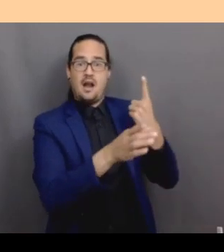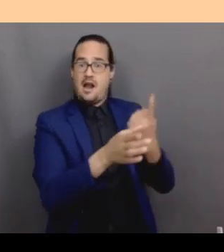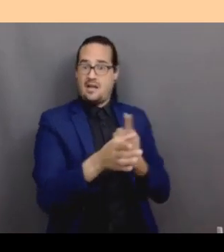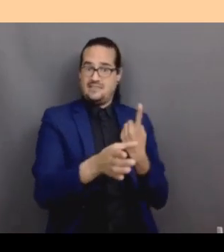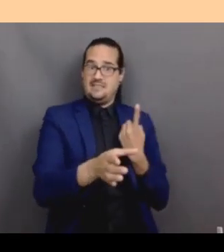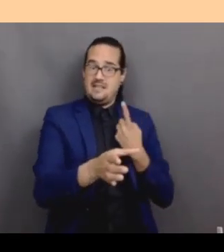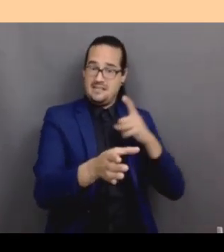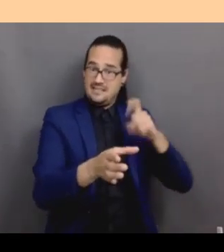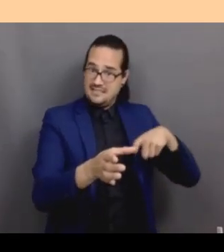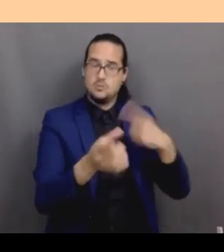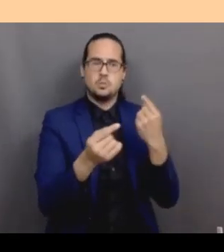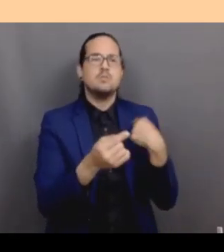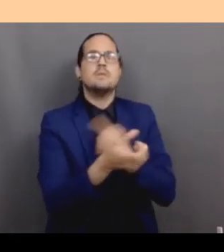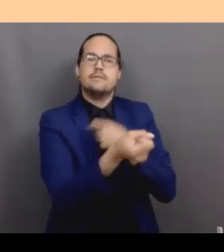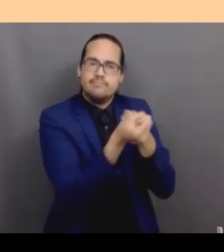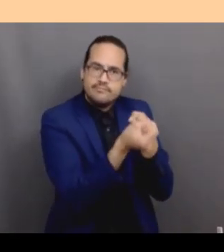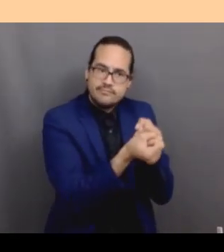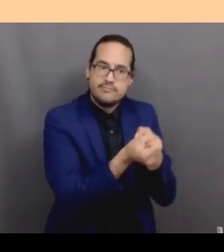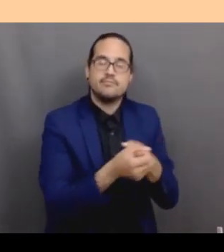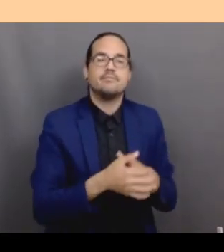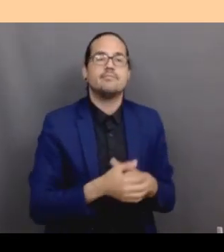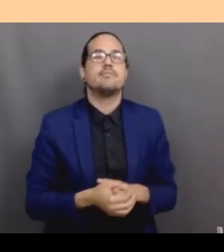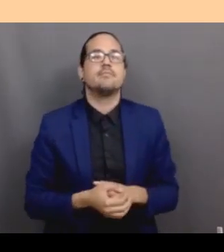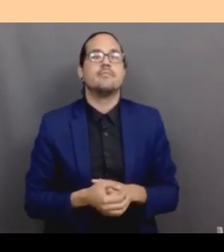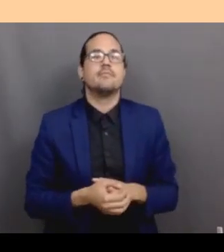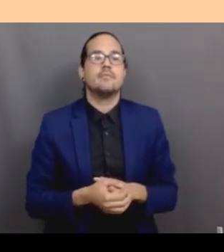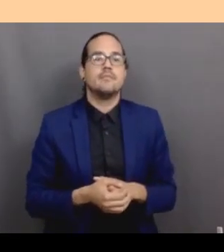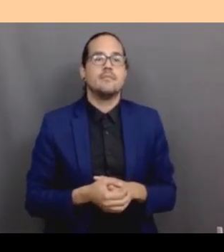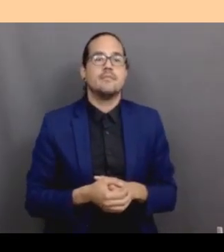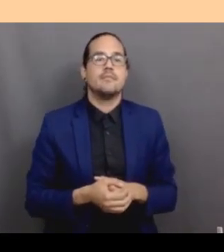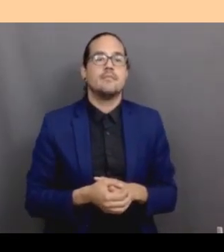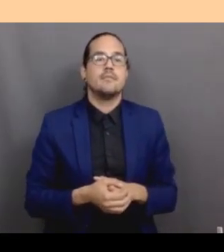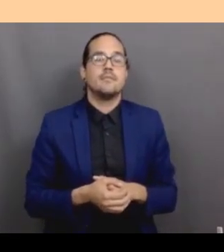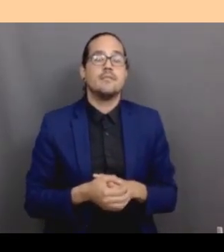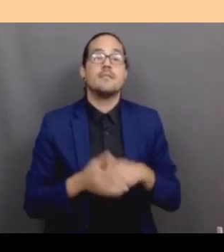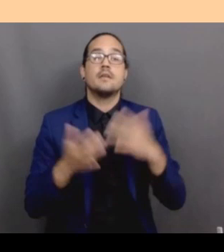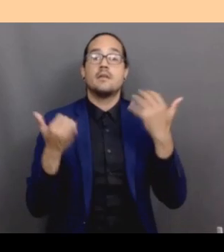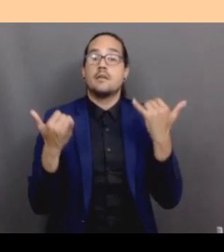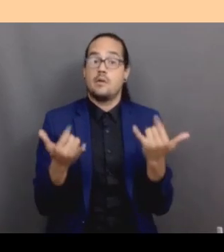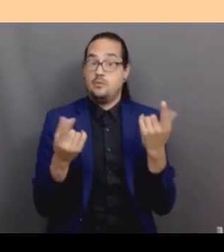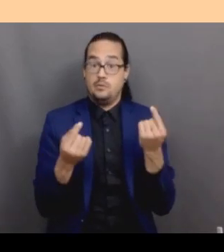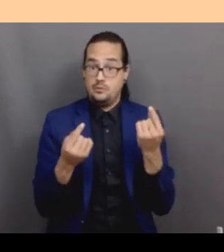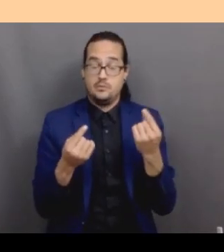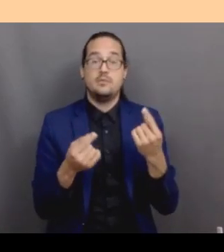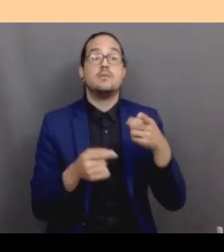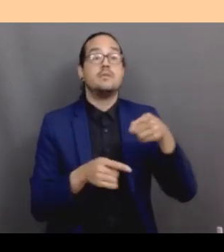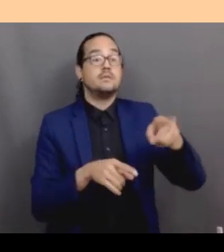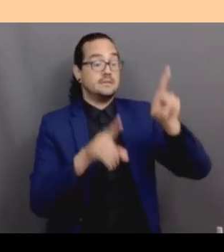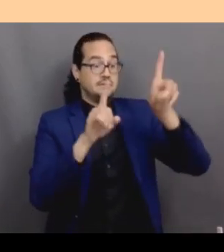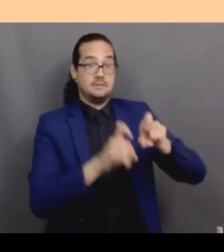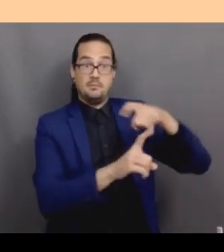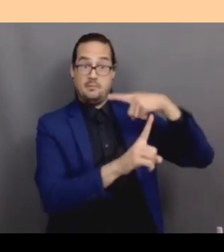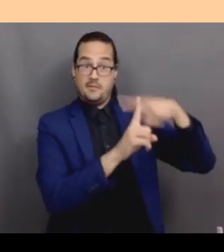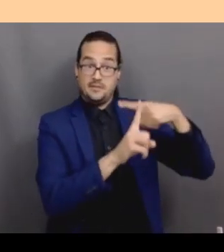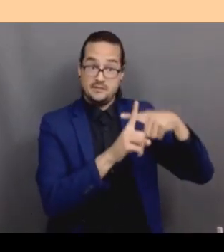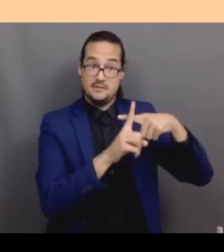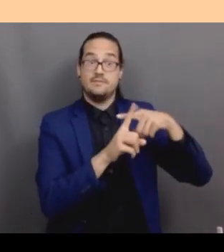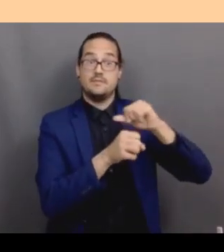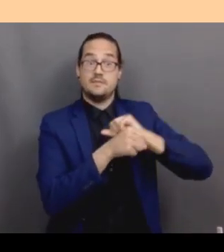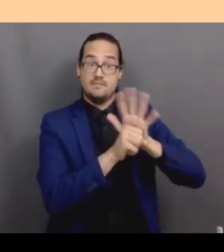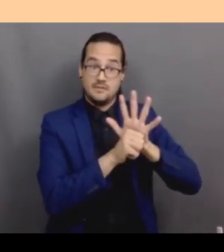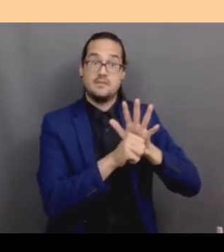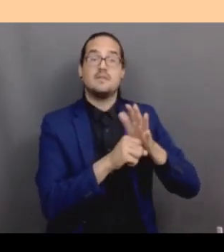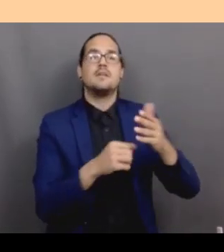small family households, had sufficient bedrooms and living space and bathrooms to ensure appropriate isolation and